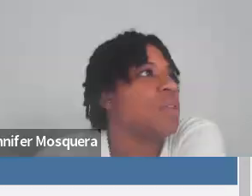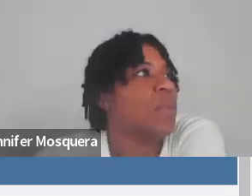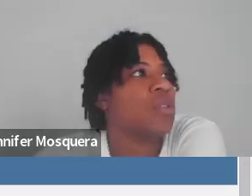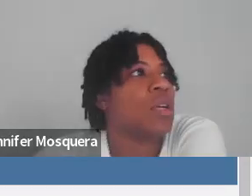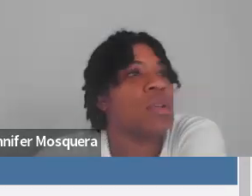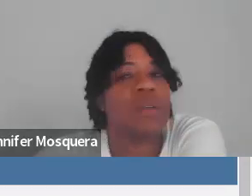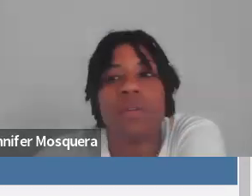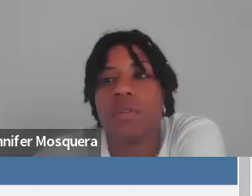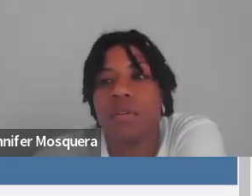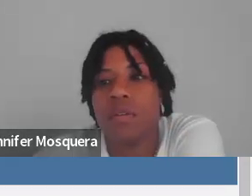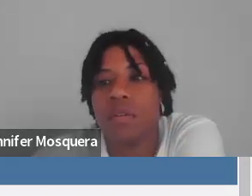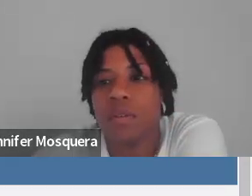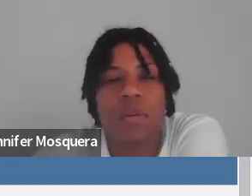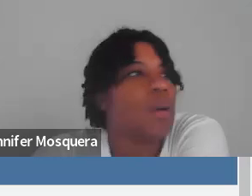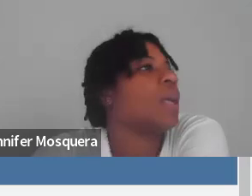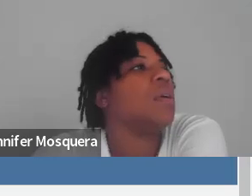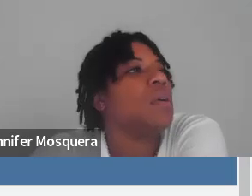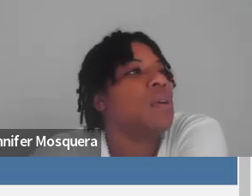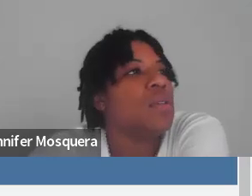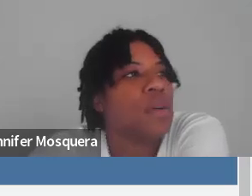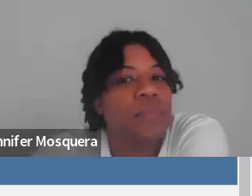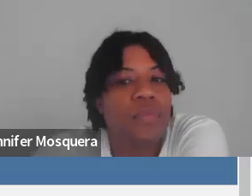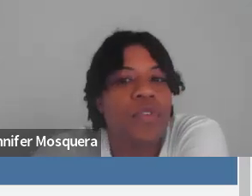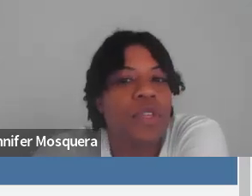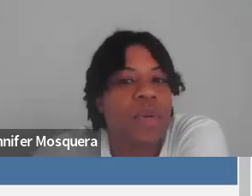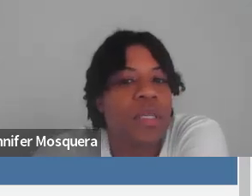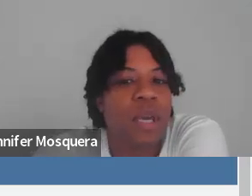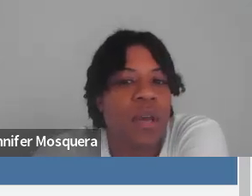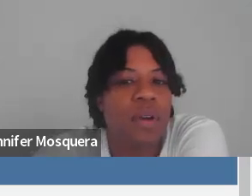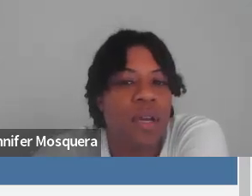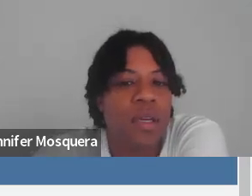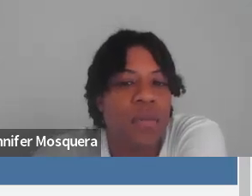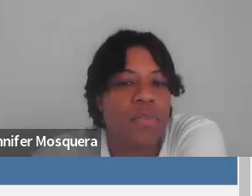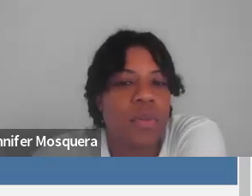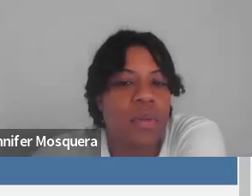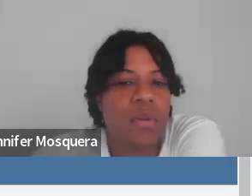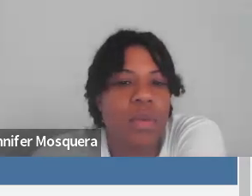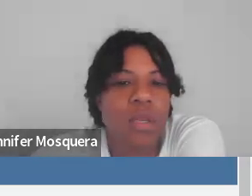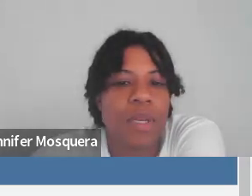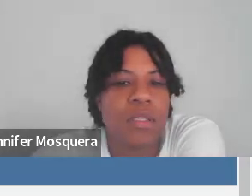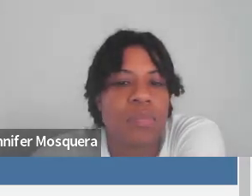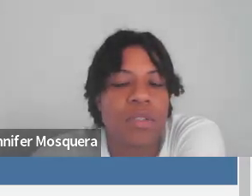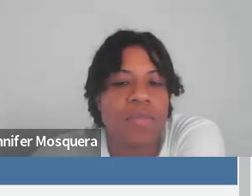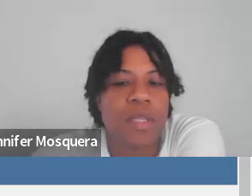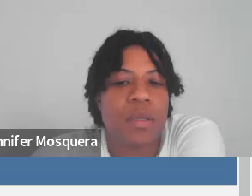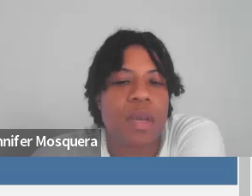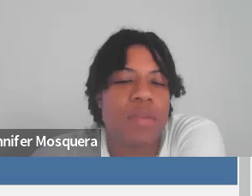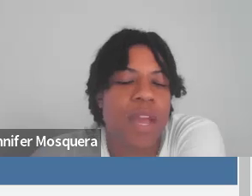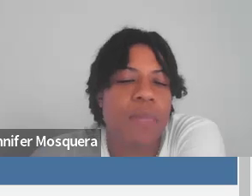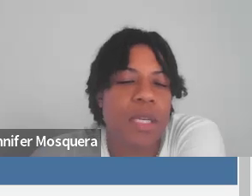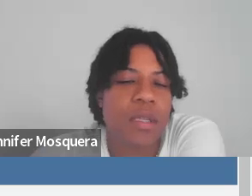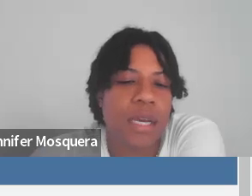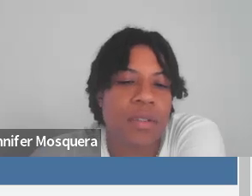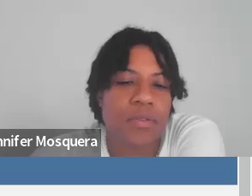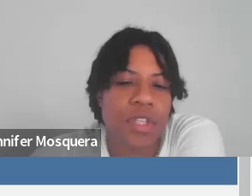Can you guys see my screen? Yes. Okay. So for the PDF, any plans in place to update, so